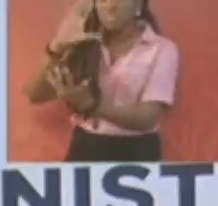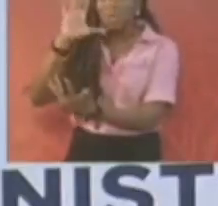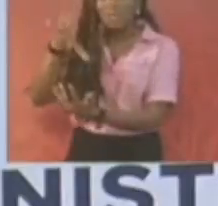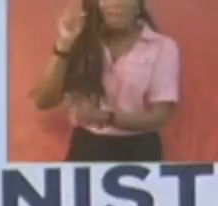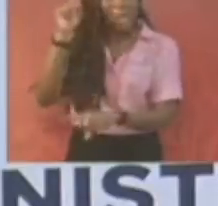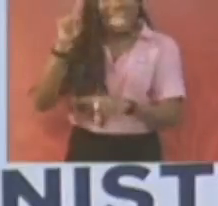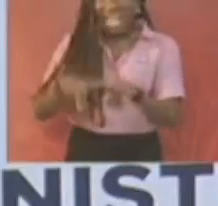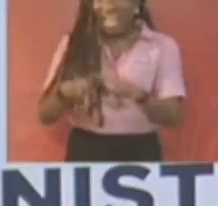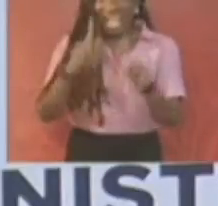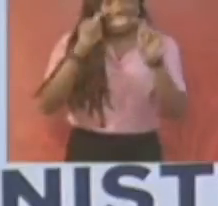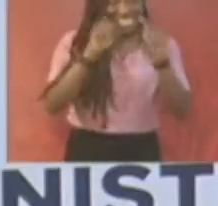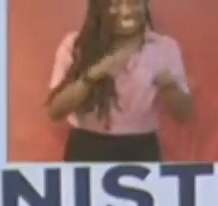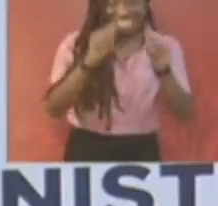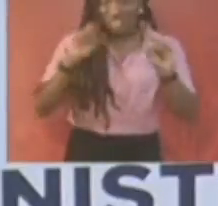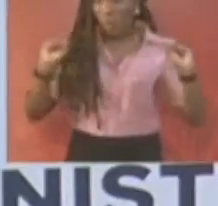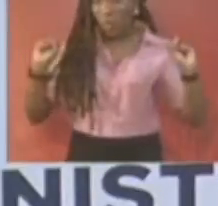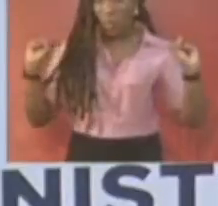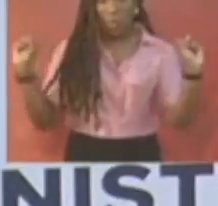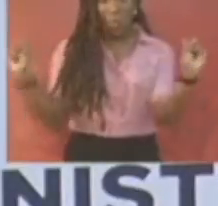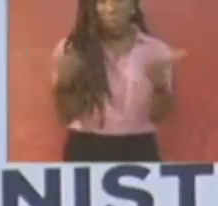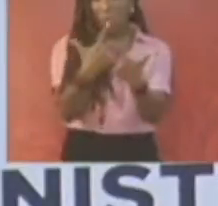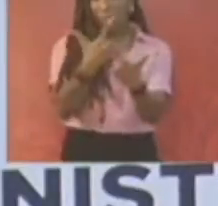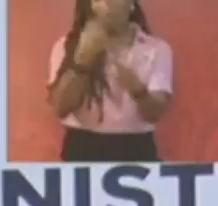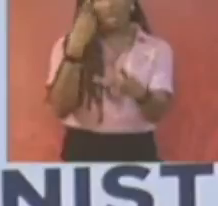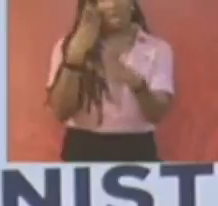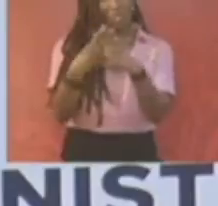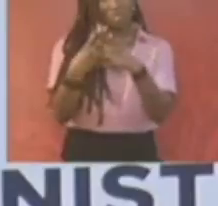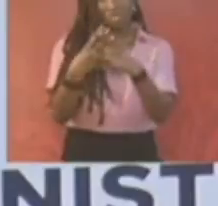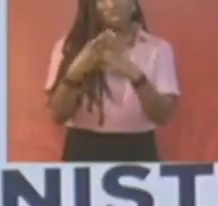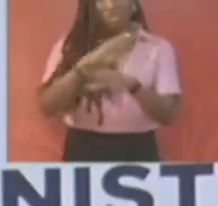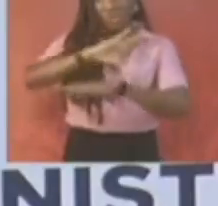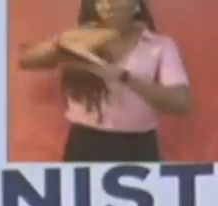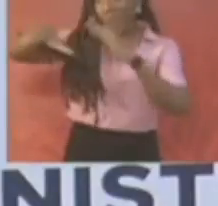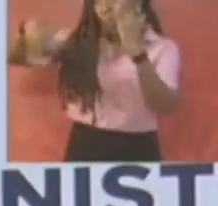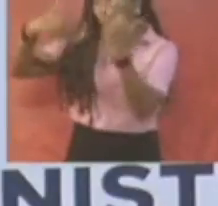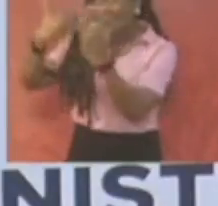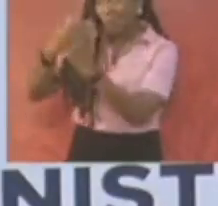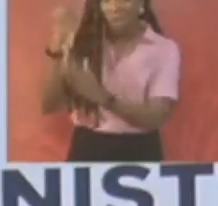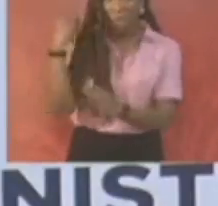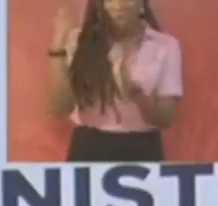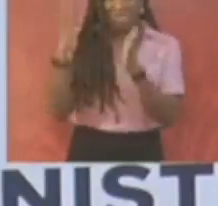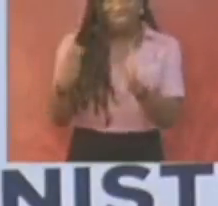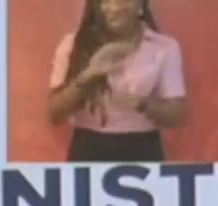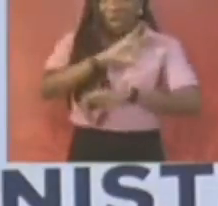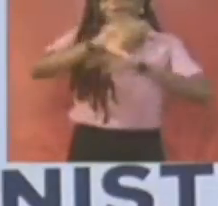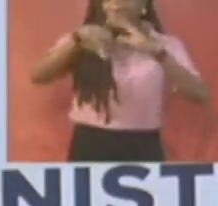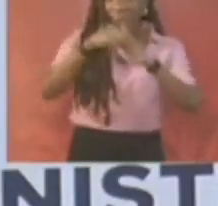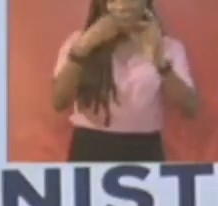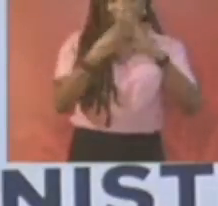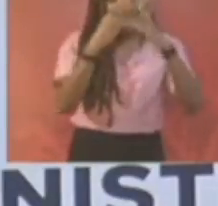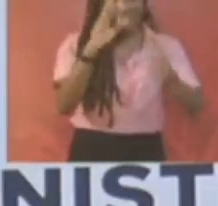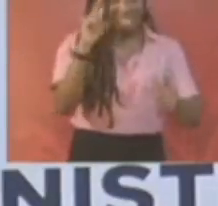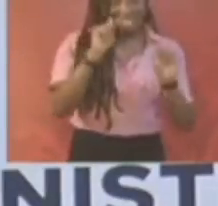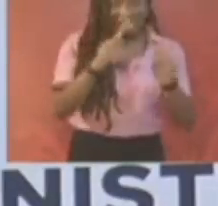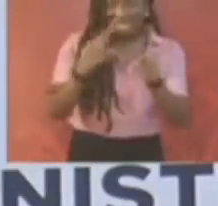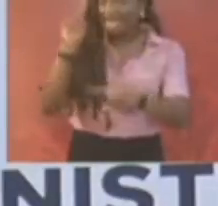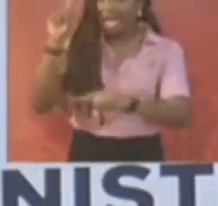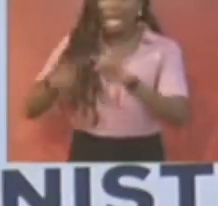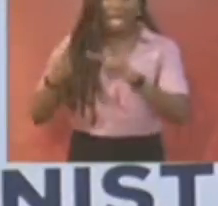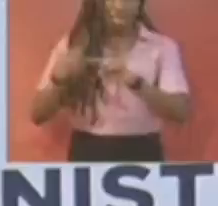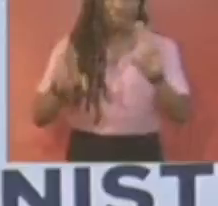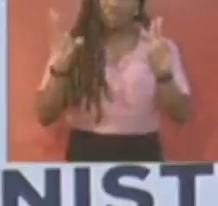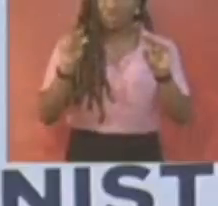the entire population of the prison, both officer and inmate system, it is possible